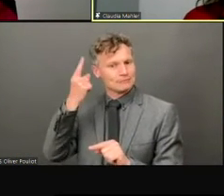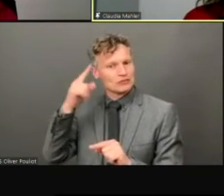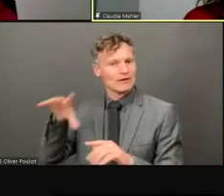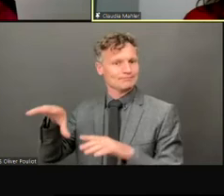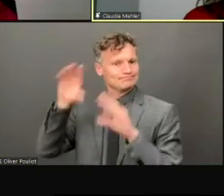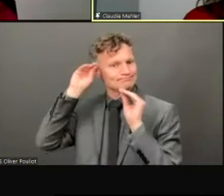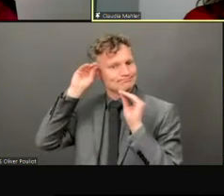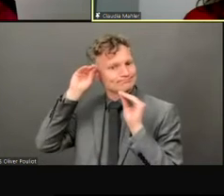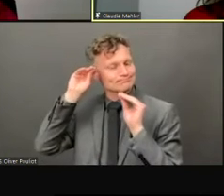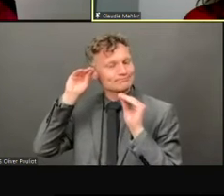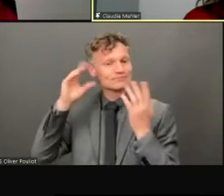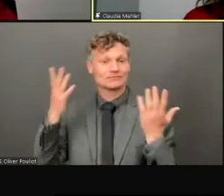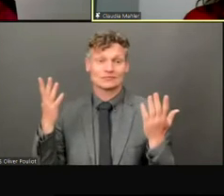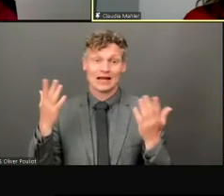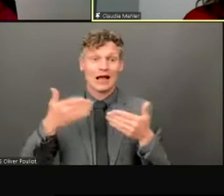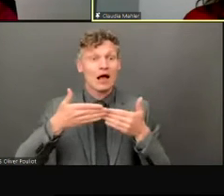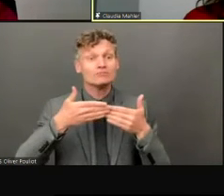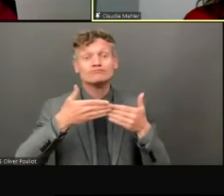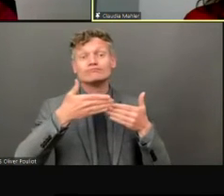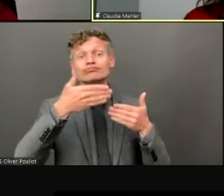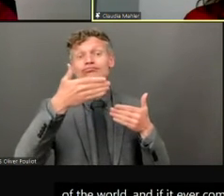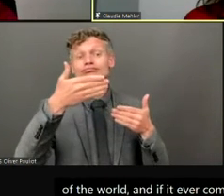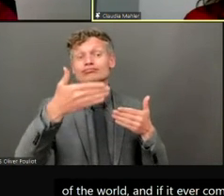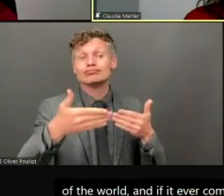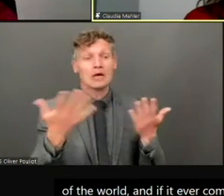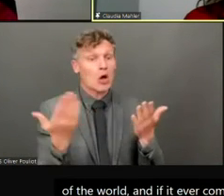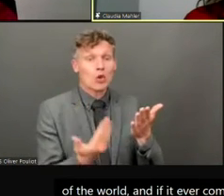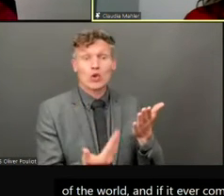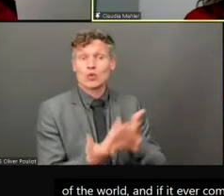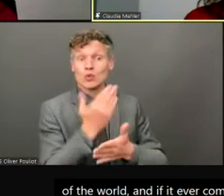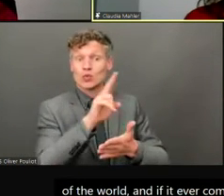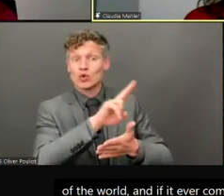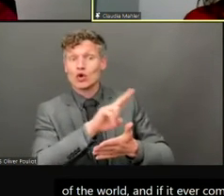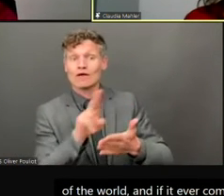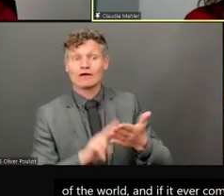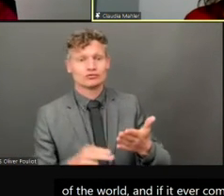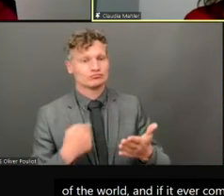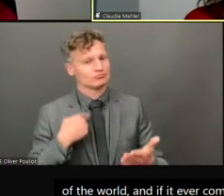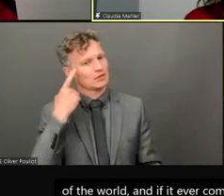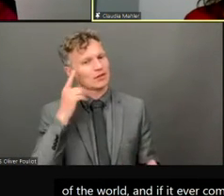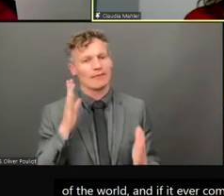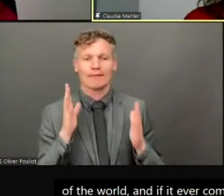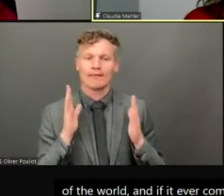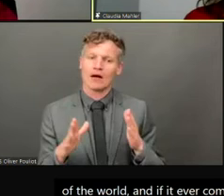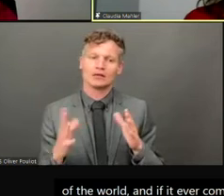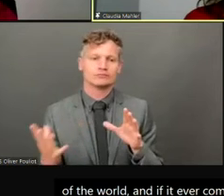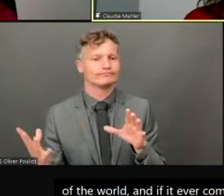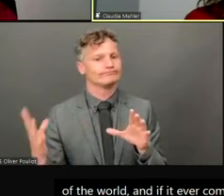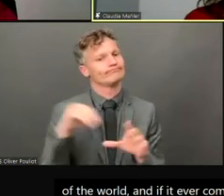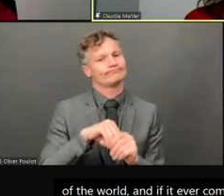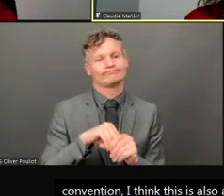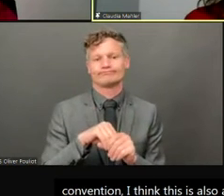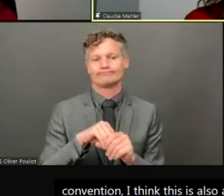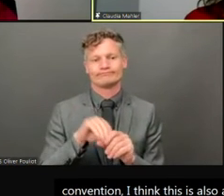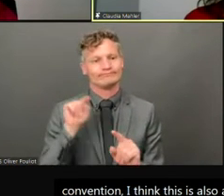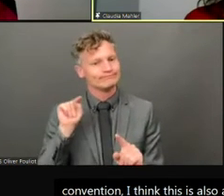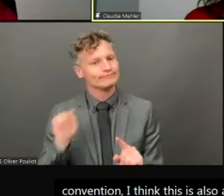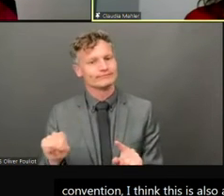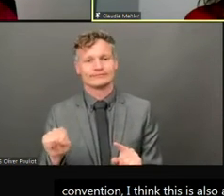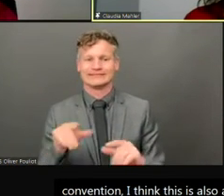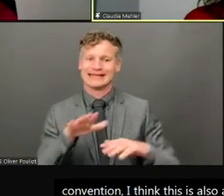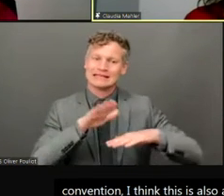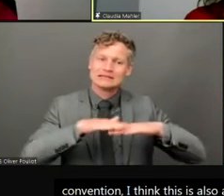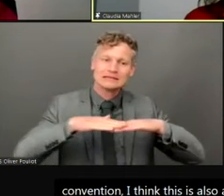the drafting of a new convention, I think this is also a key part of the intersectionality we have to focus on,